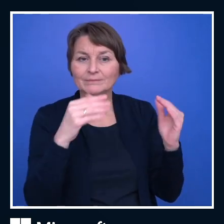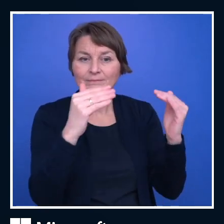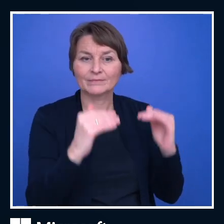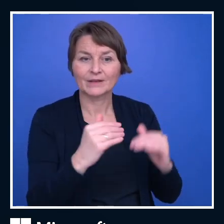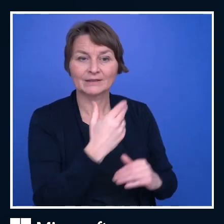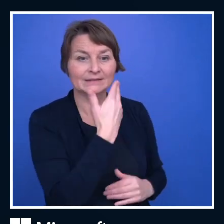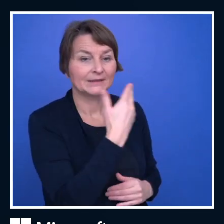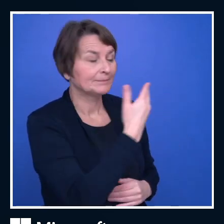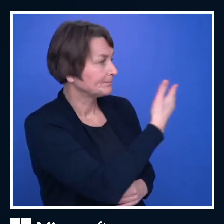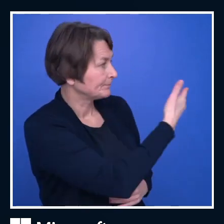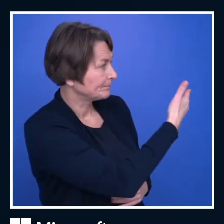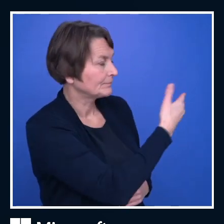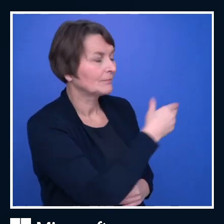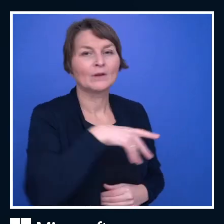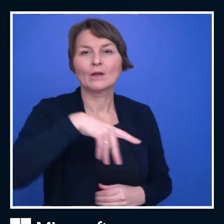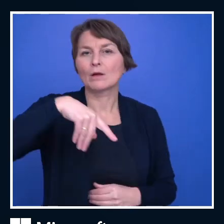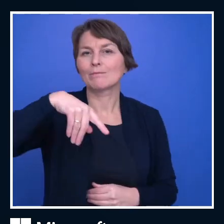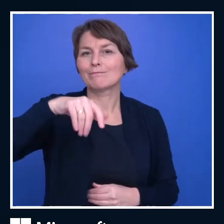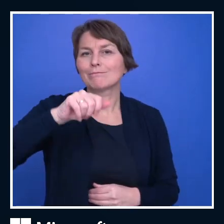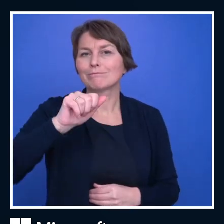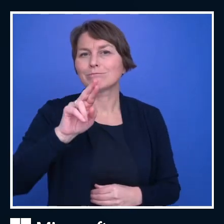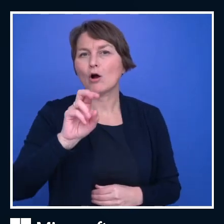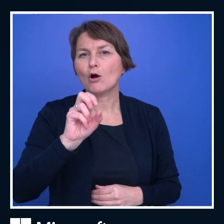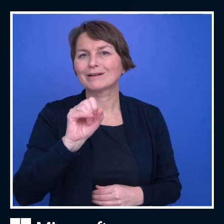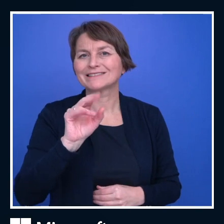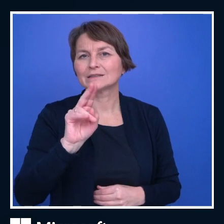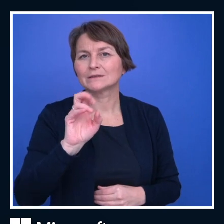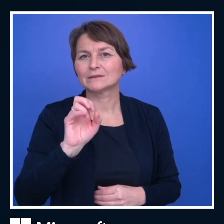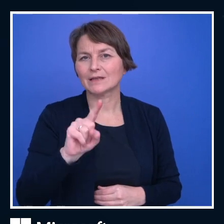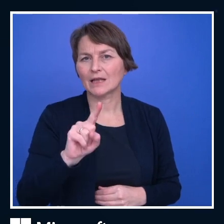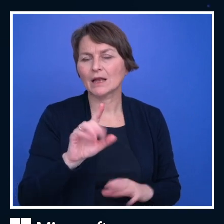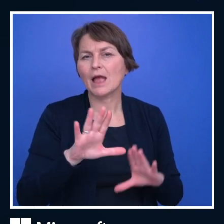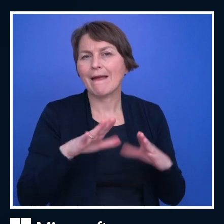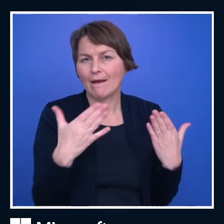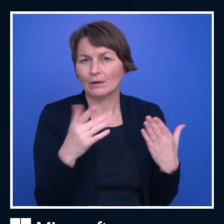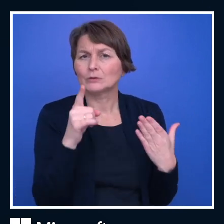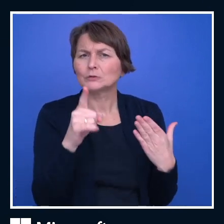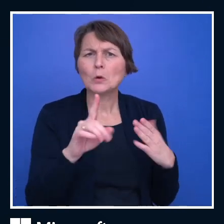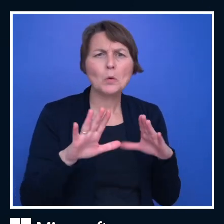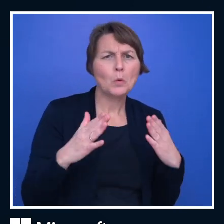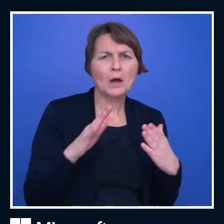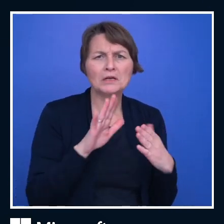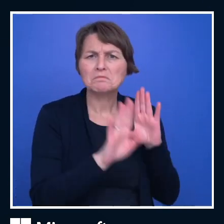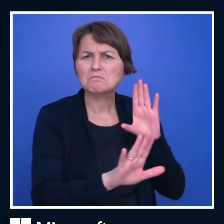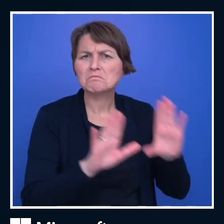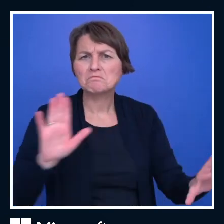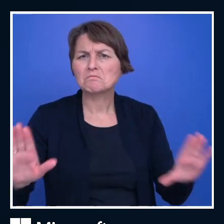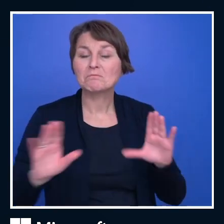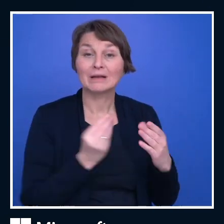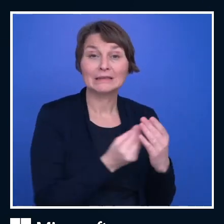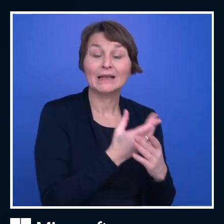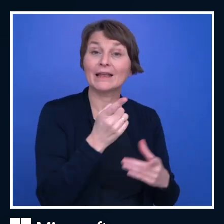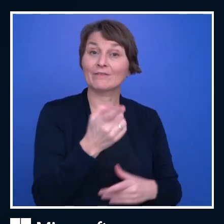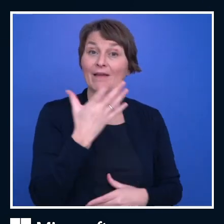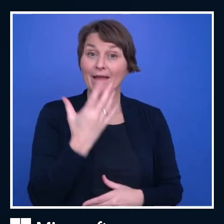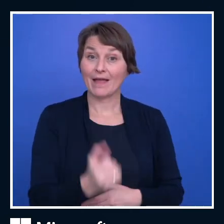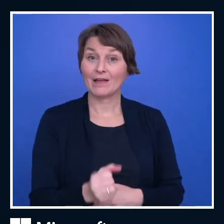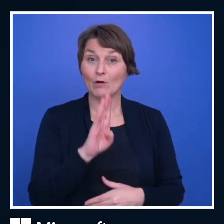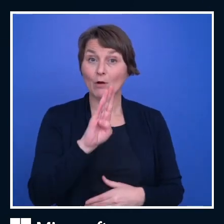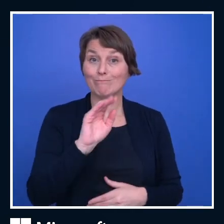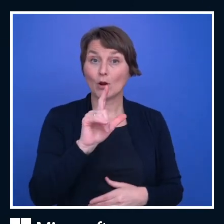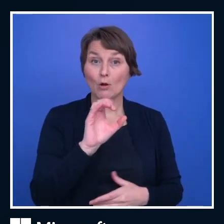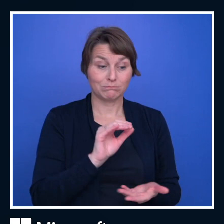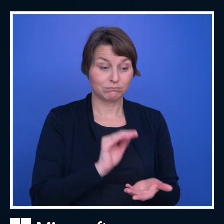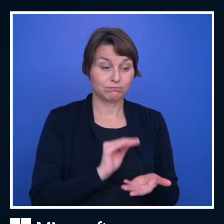is depending on what your data source will be. Now, when you have a blob storage, well, then you could save